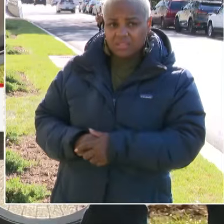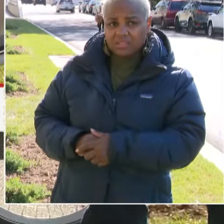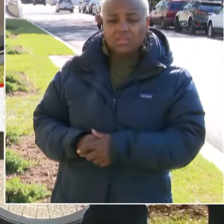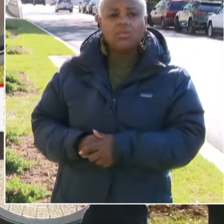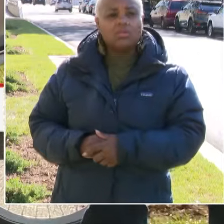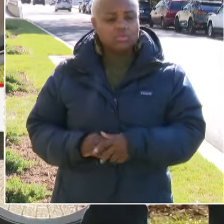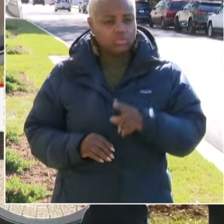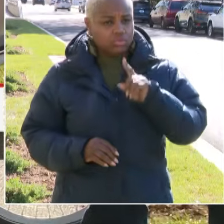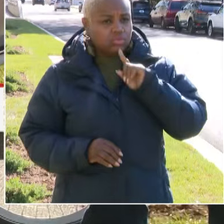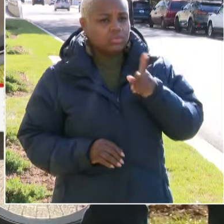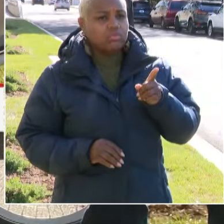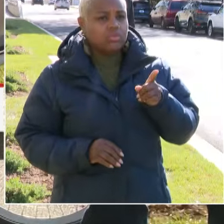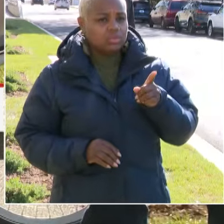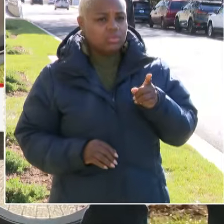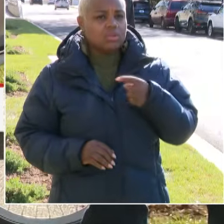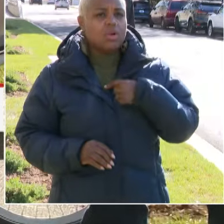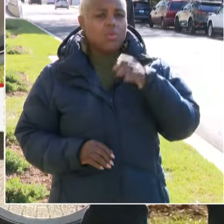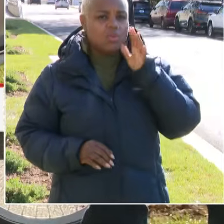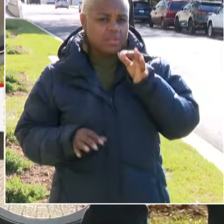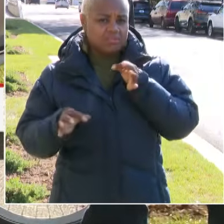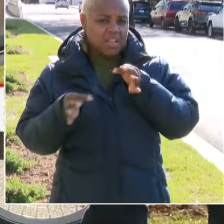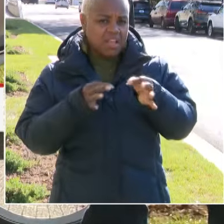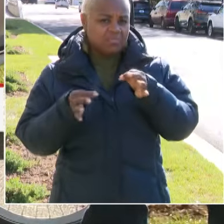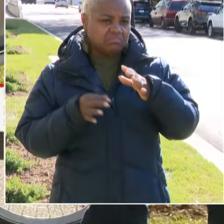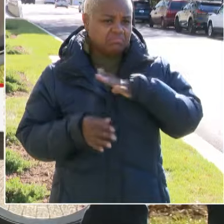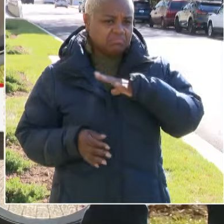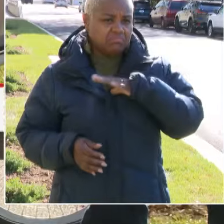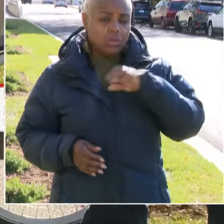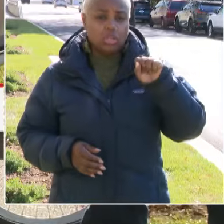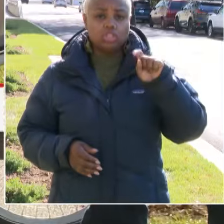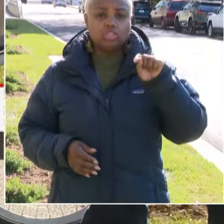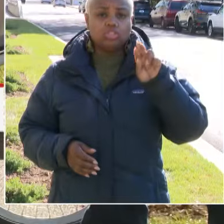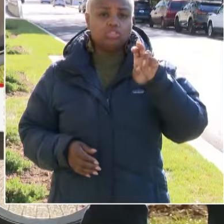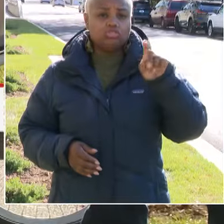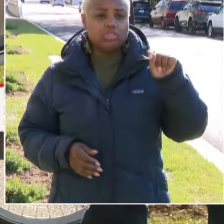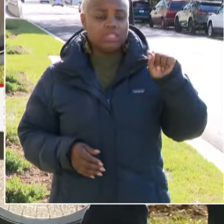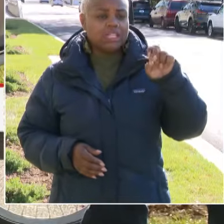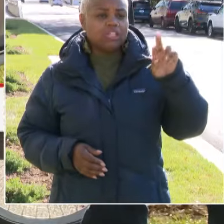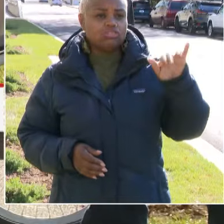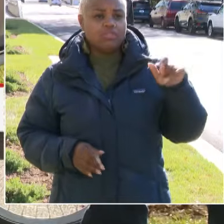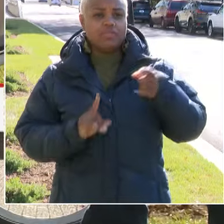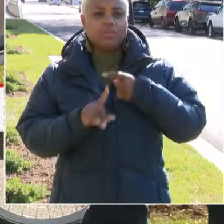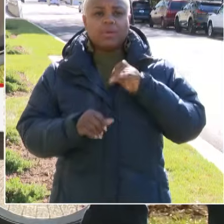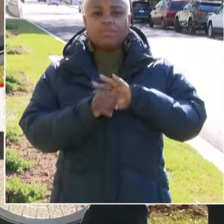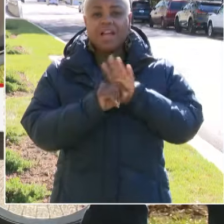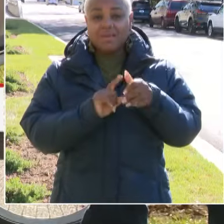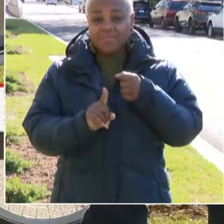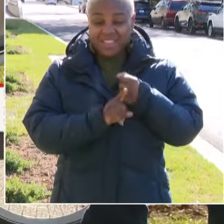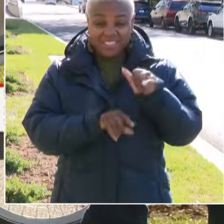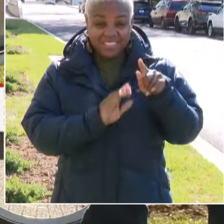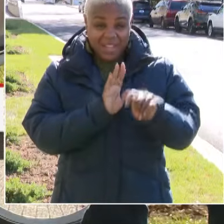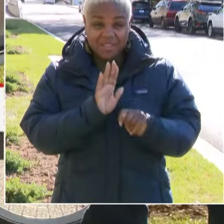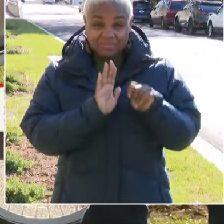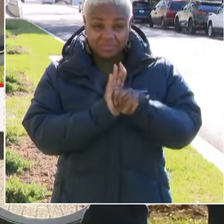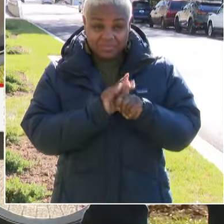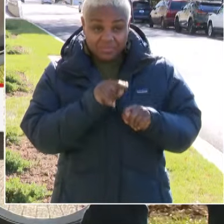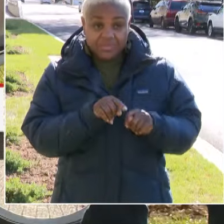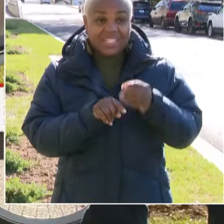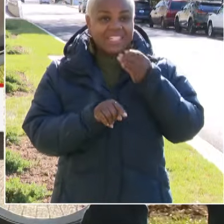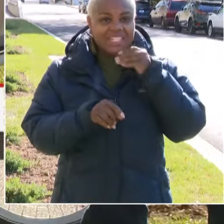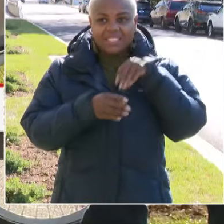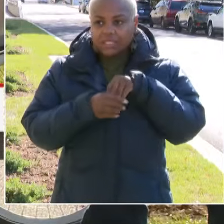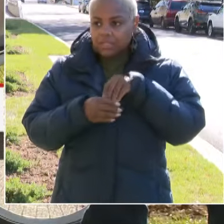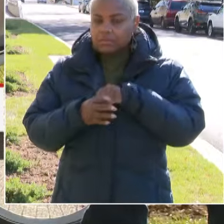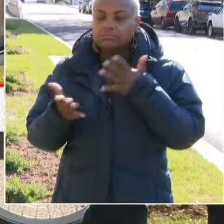that. Streeteries are a pandemic era intervention that we allow restaurants